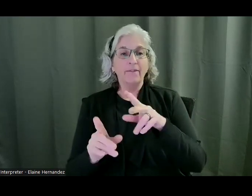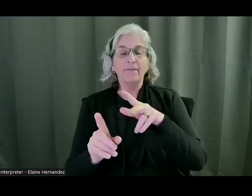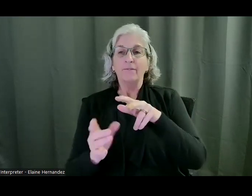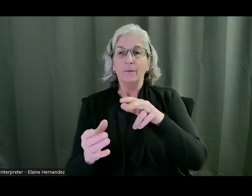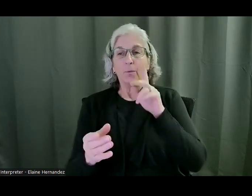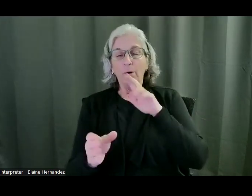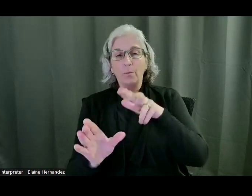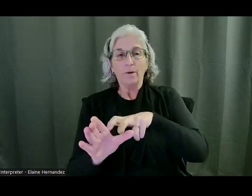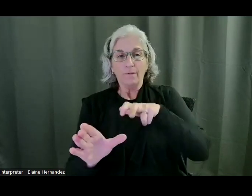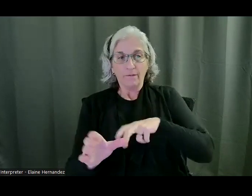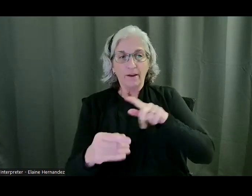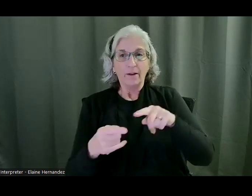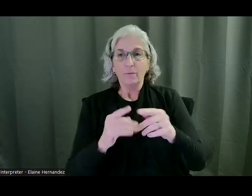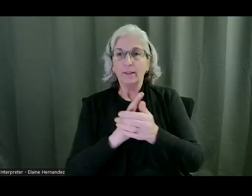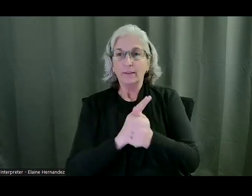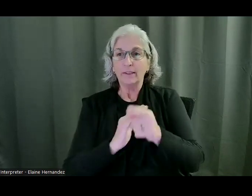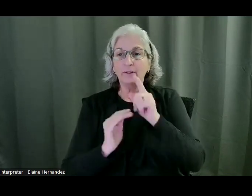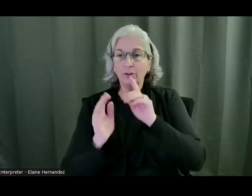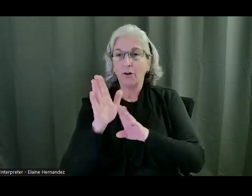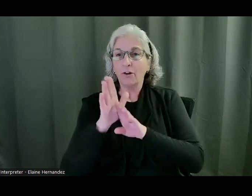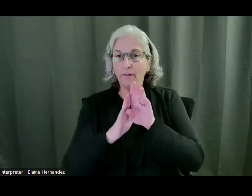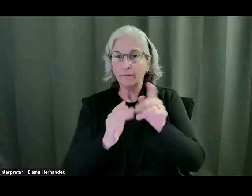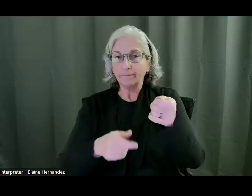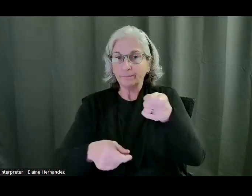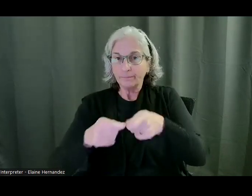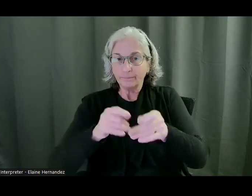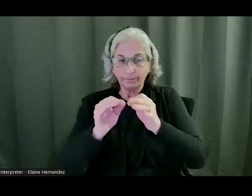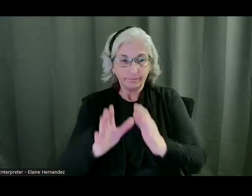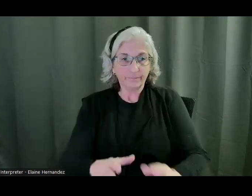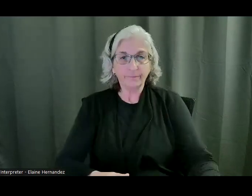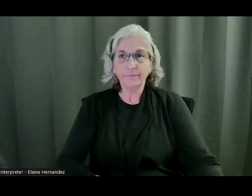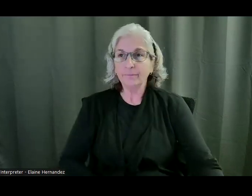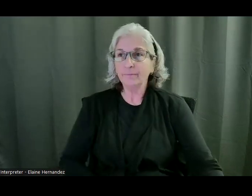developed. Very similar to how we approach supported